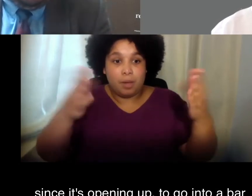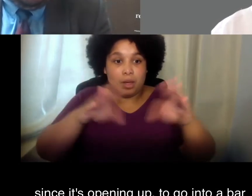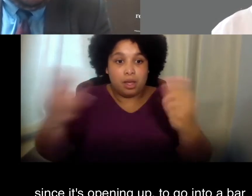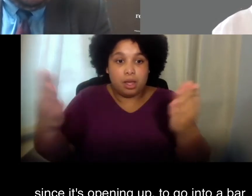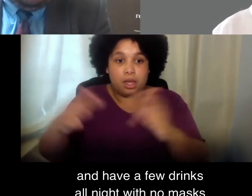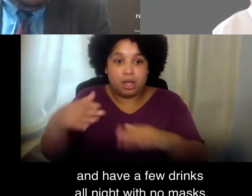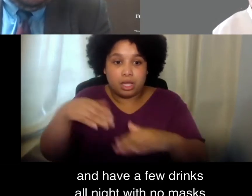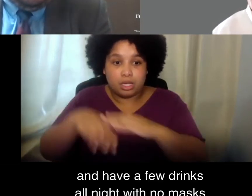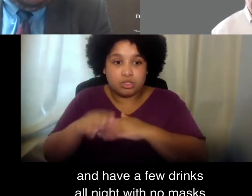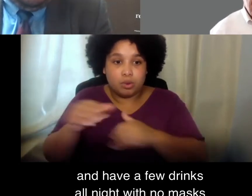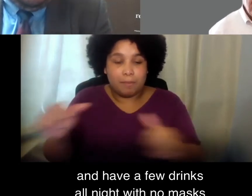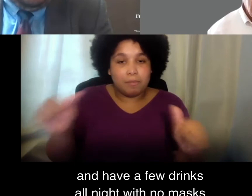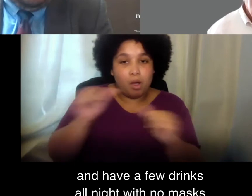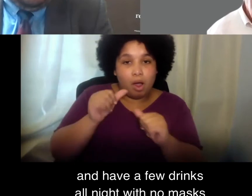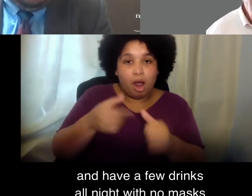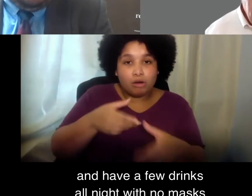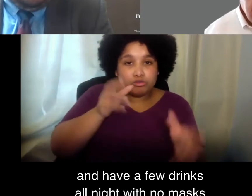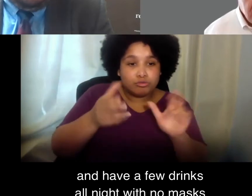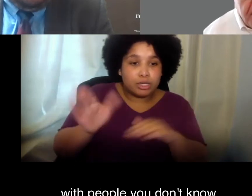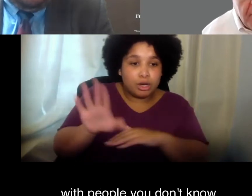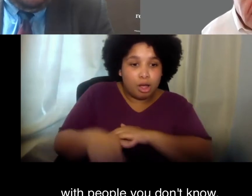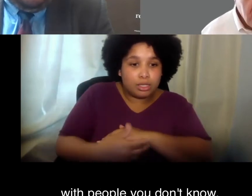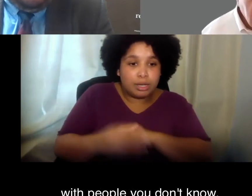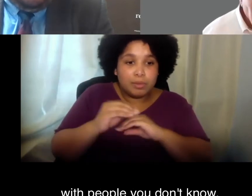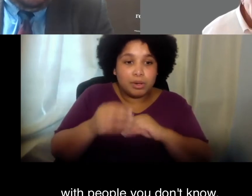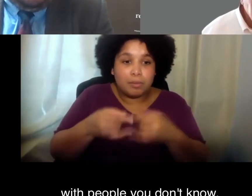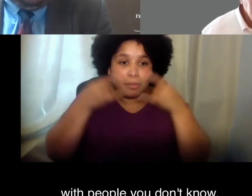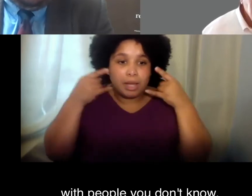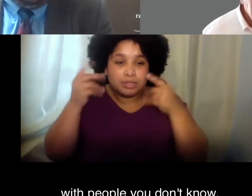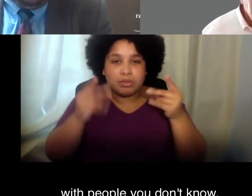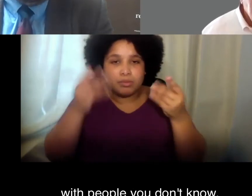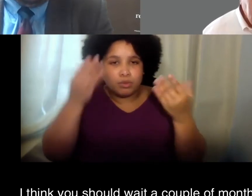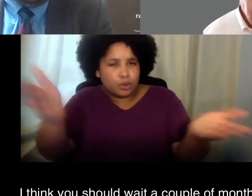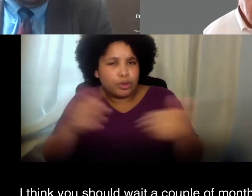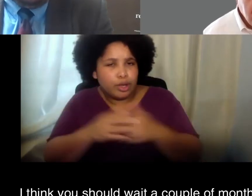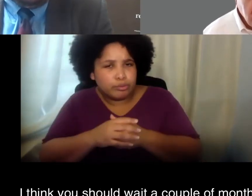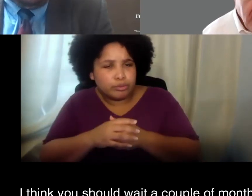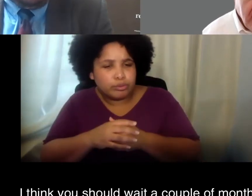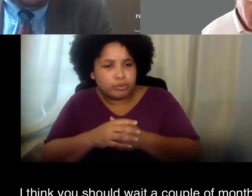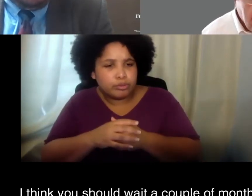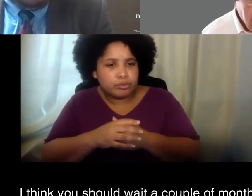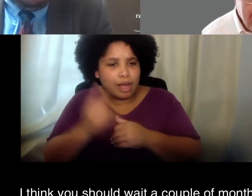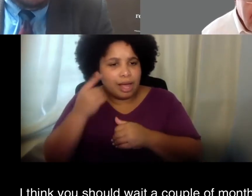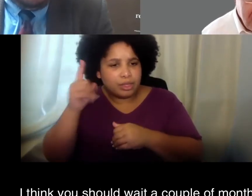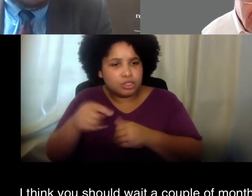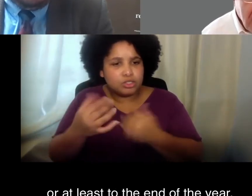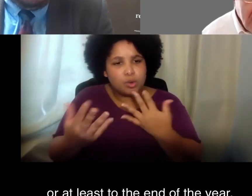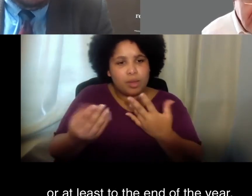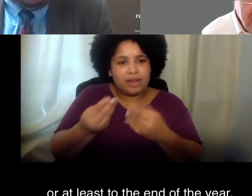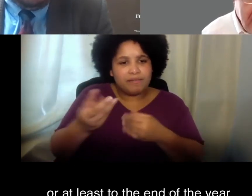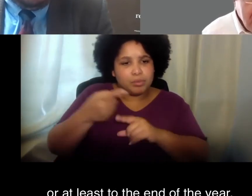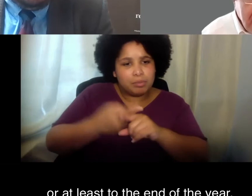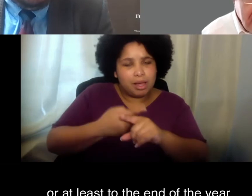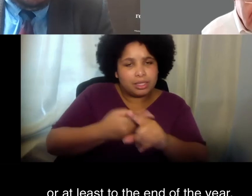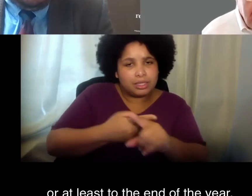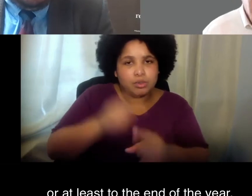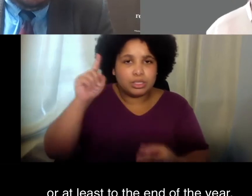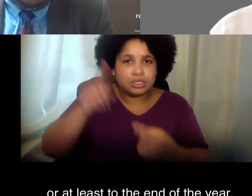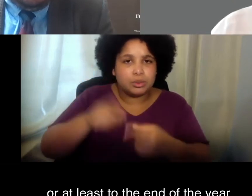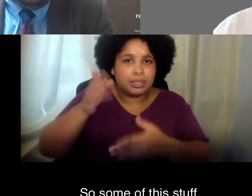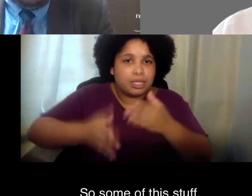into a bar and have a few drinks all night with no mask with people you don't know. I think you should wait a couple of months, or at least to the end of the